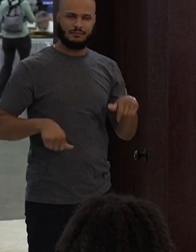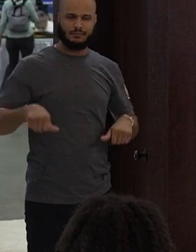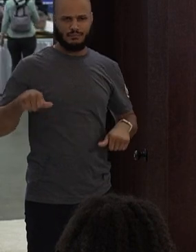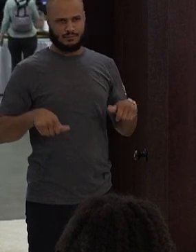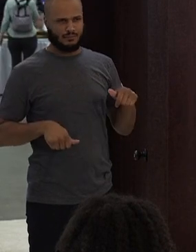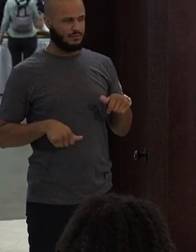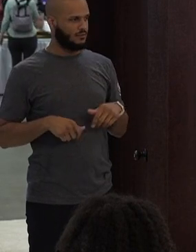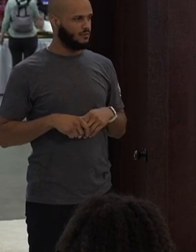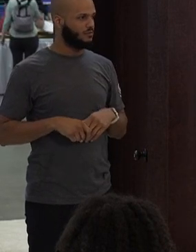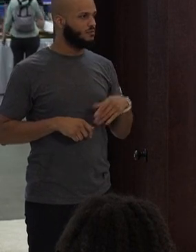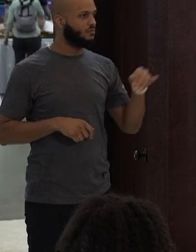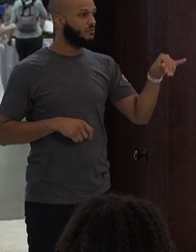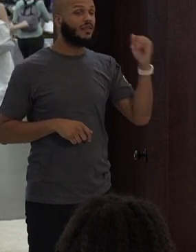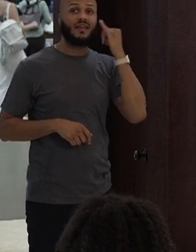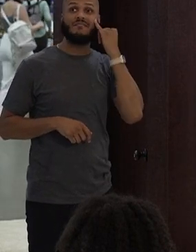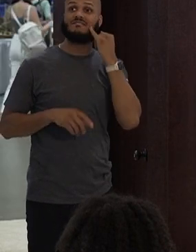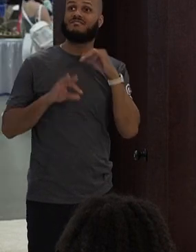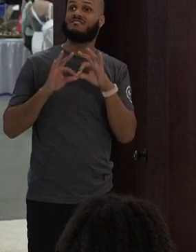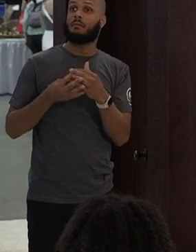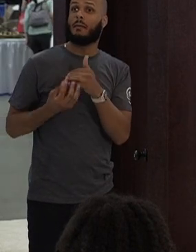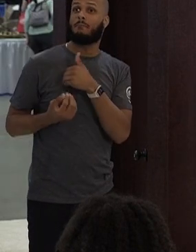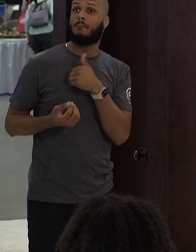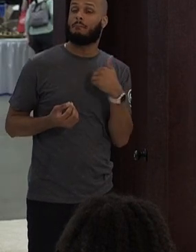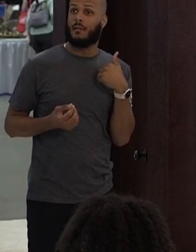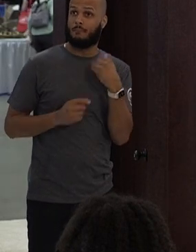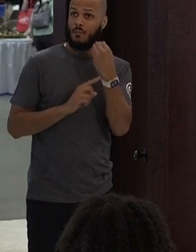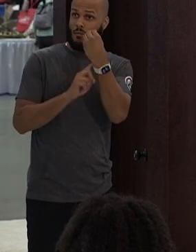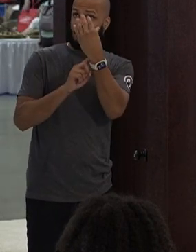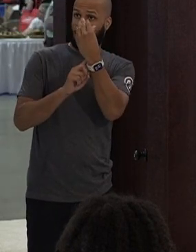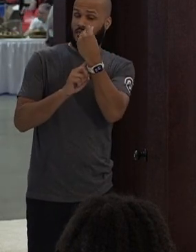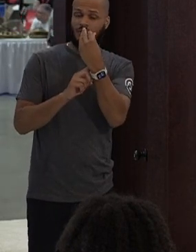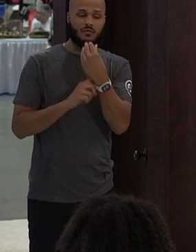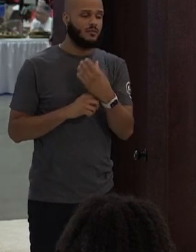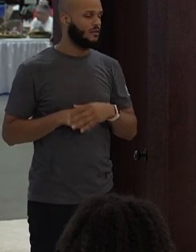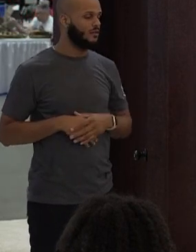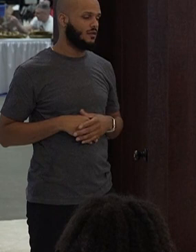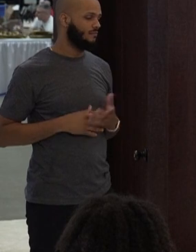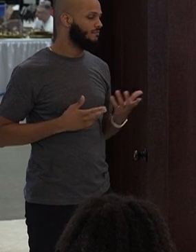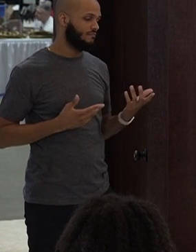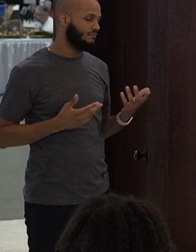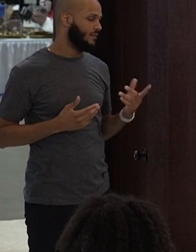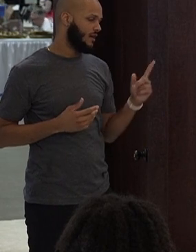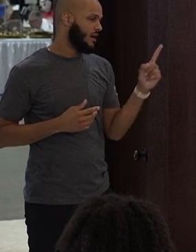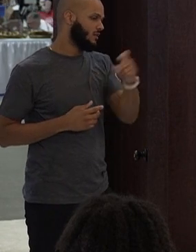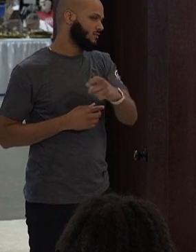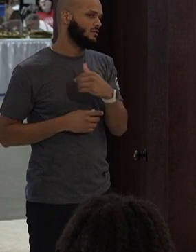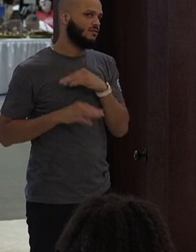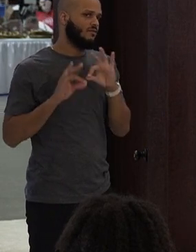family member takes a school photo. You know, if a family member takes it, you're able to ask